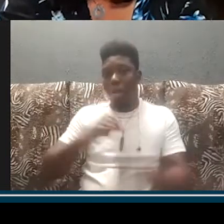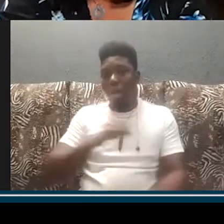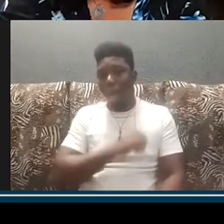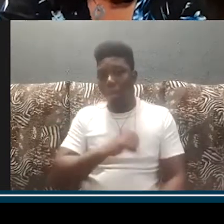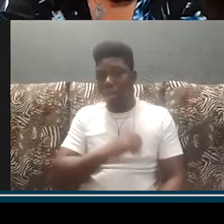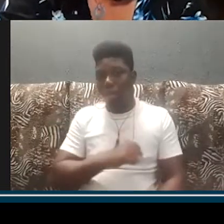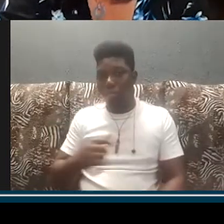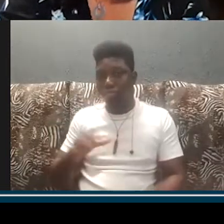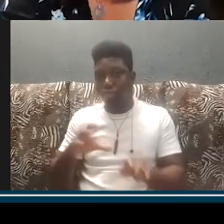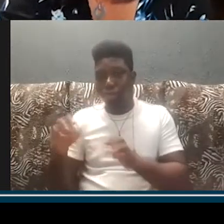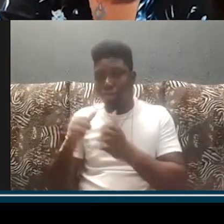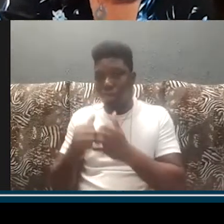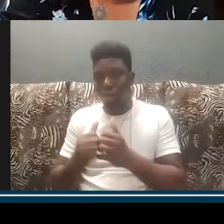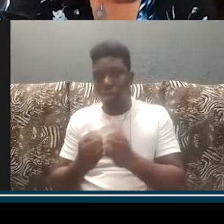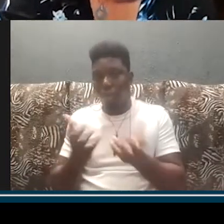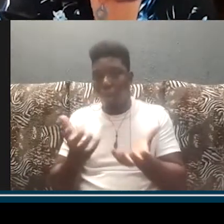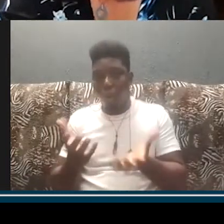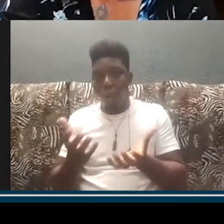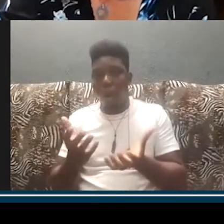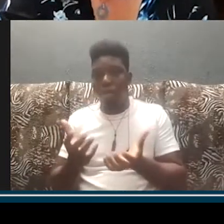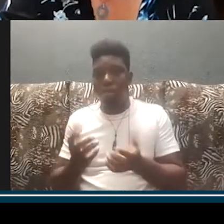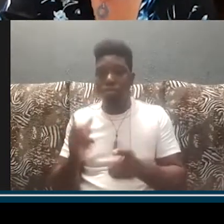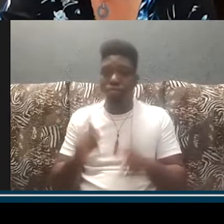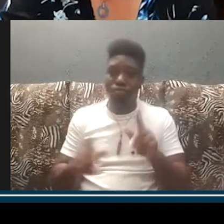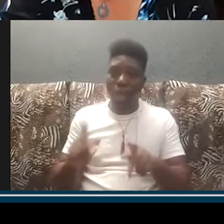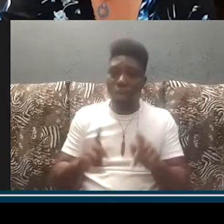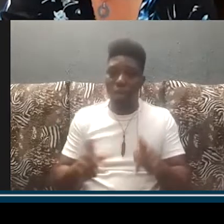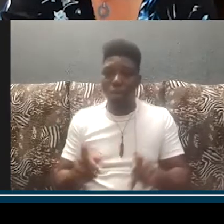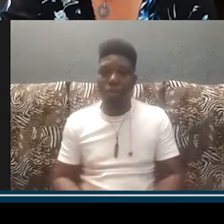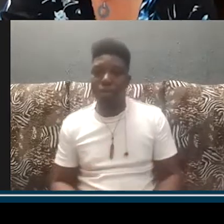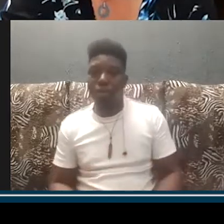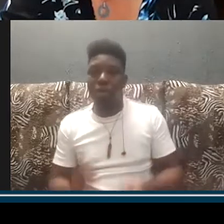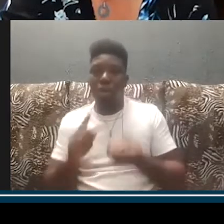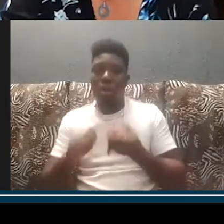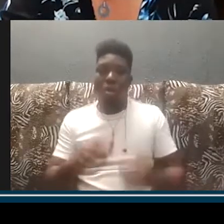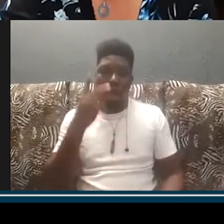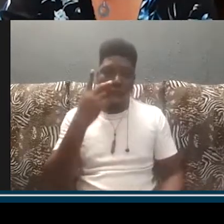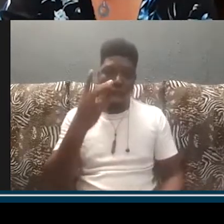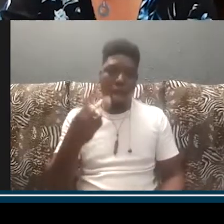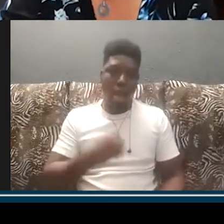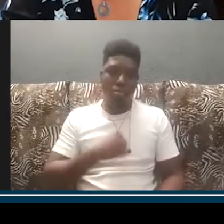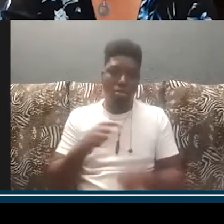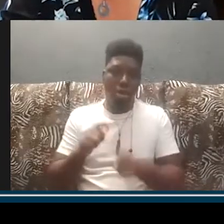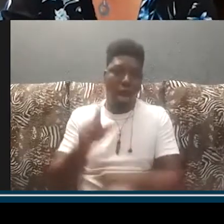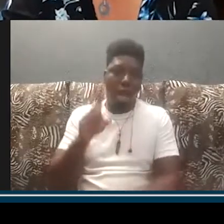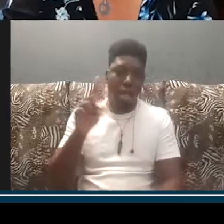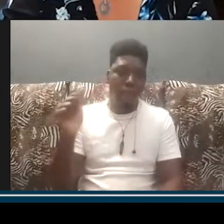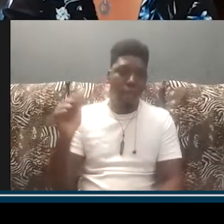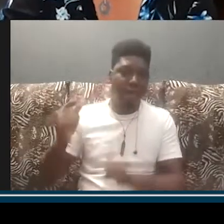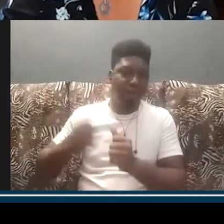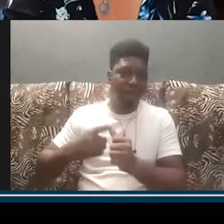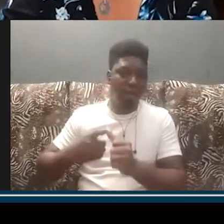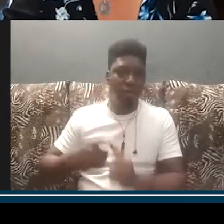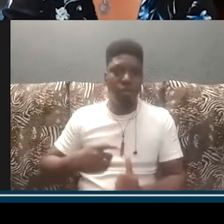minimize it and not wanting people to see me as disabled first. And the fact